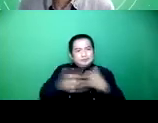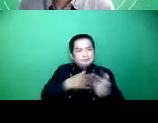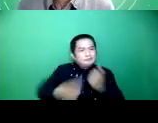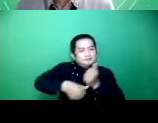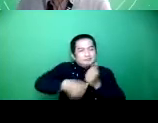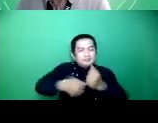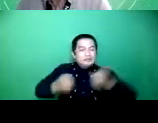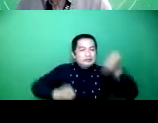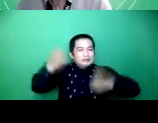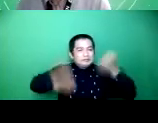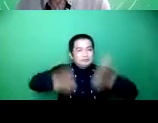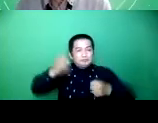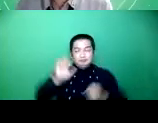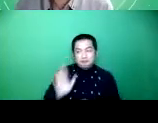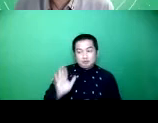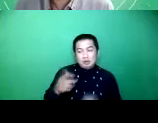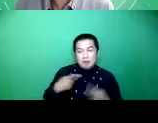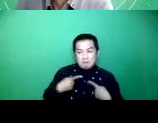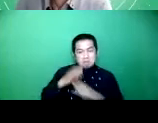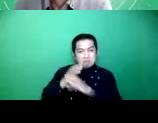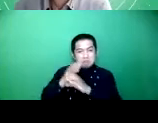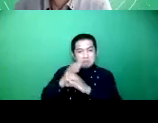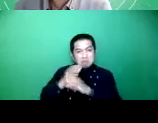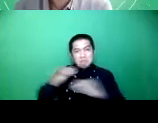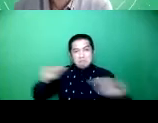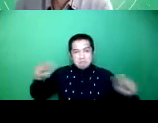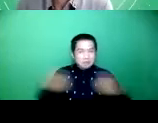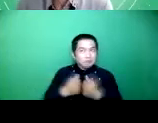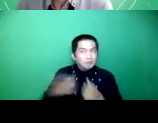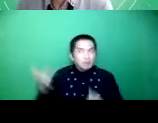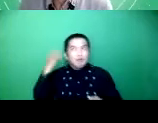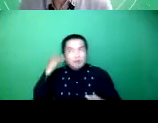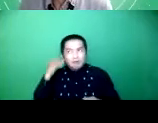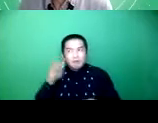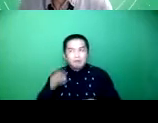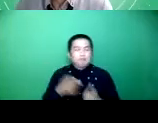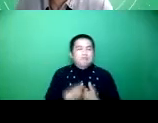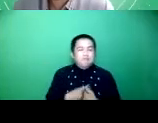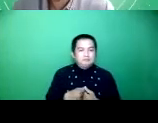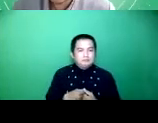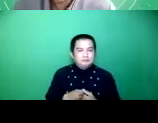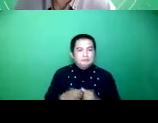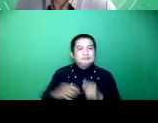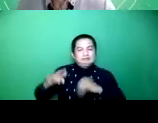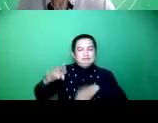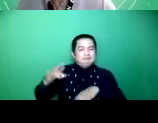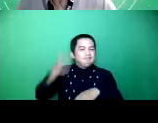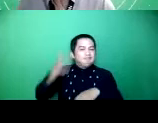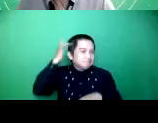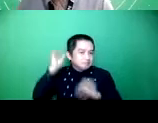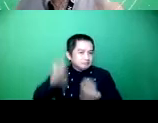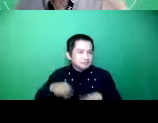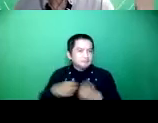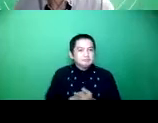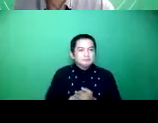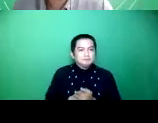driving. If you have a car that may be advanced enough that makes a sound when you get near an object, those sensors that tell you that you're too